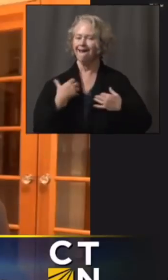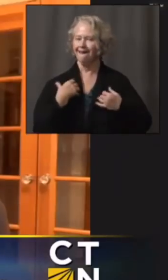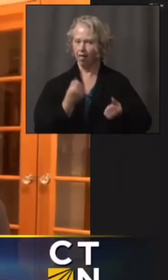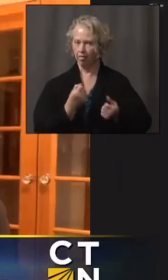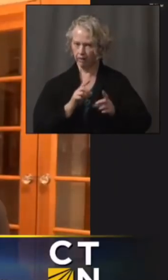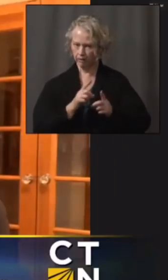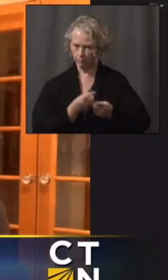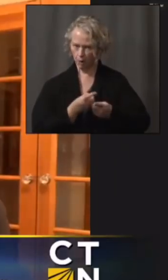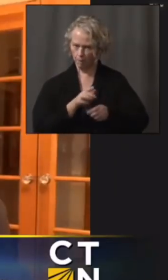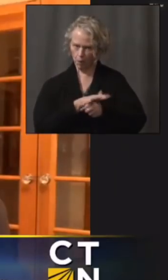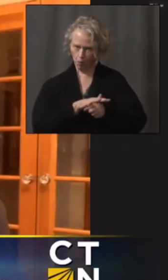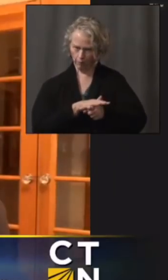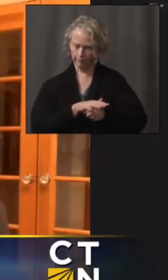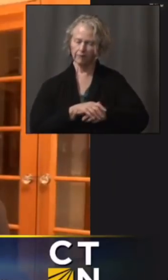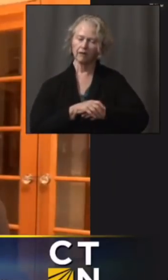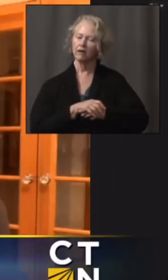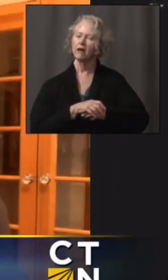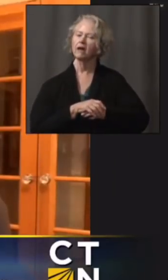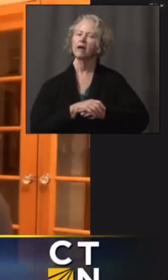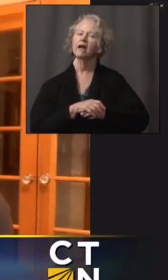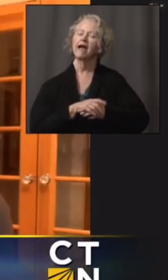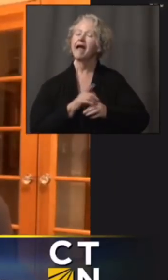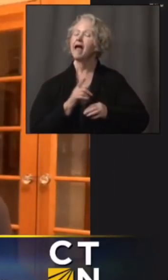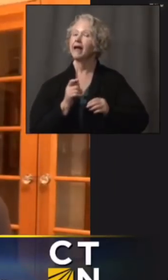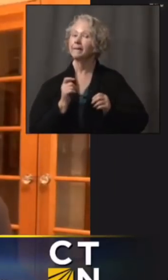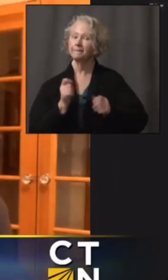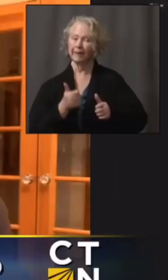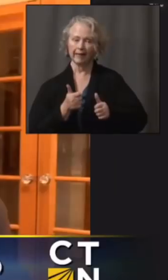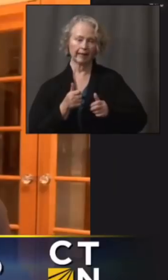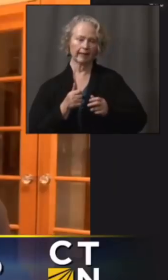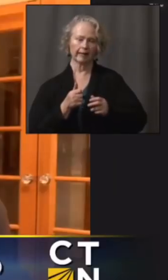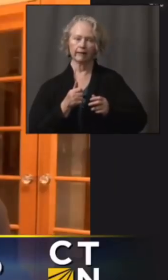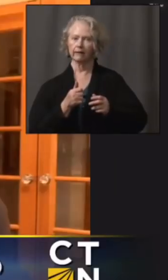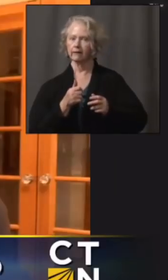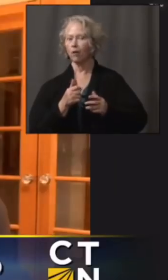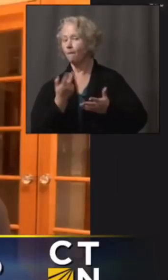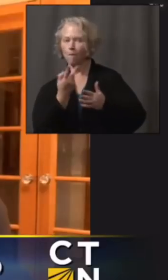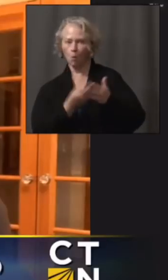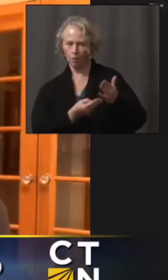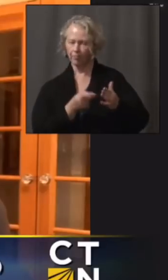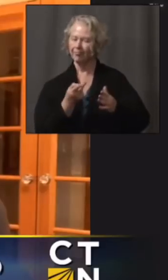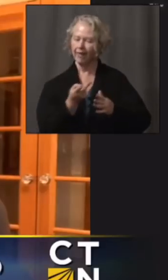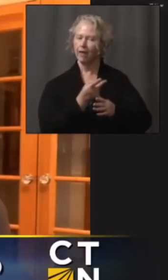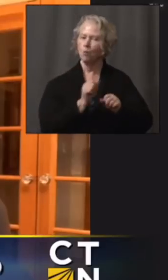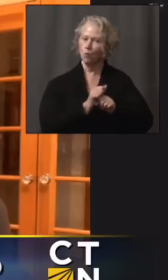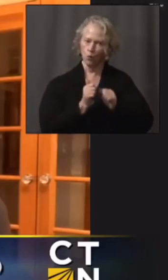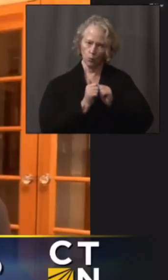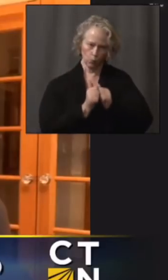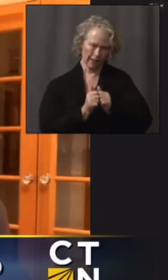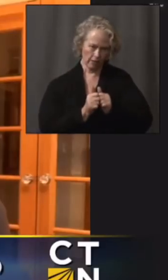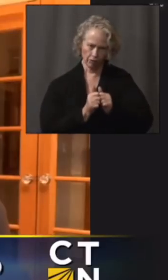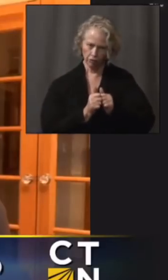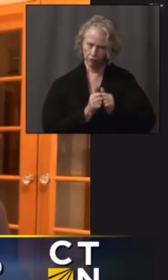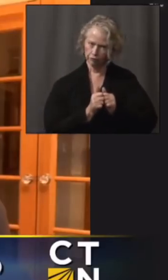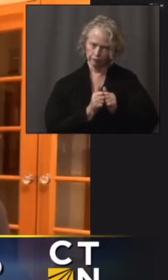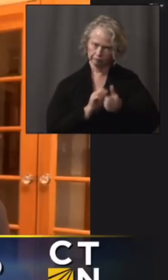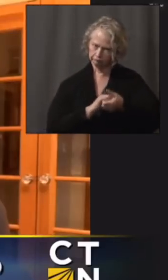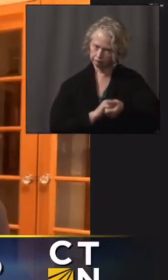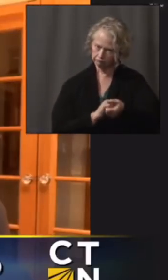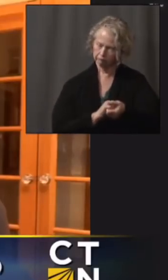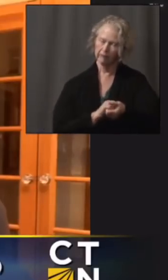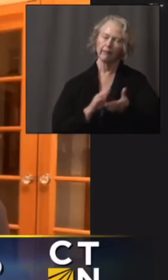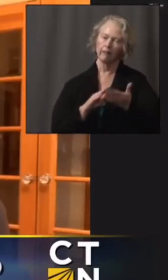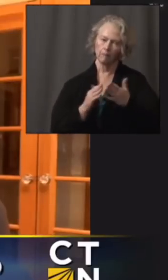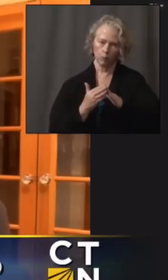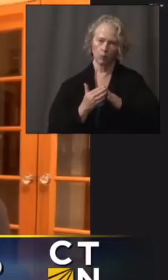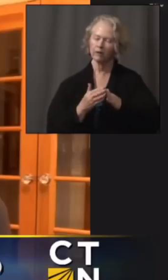department. And you should immediately reach out to either or both of those. They work together hand in glove in your communities. They